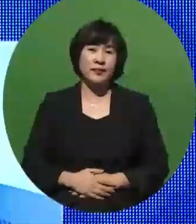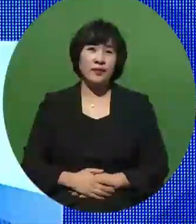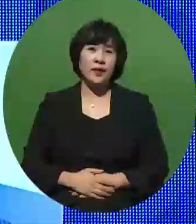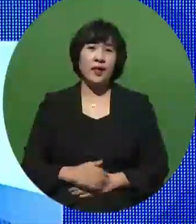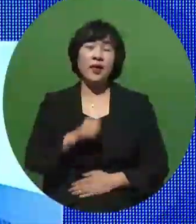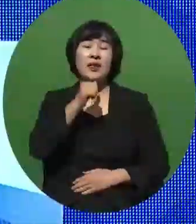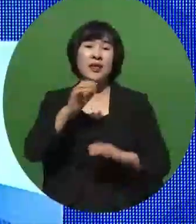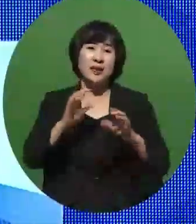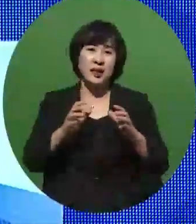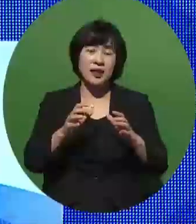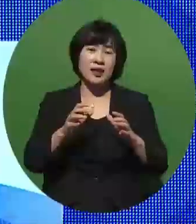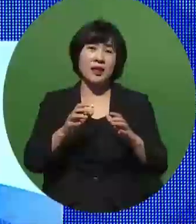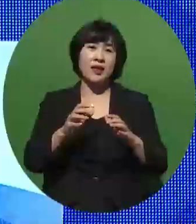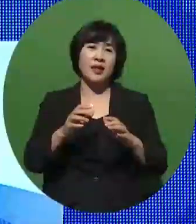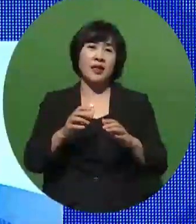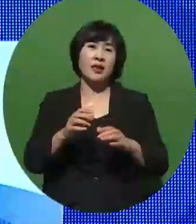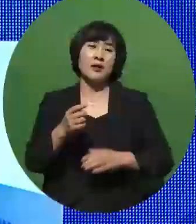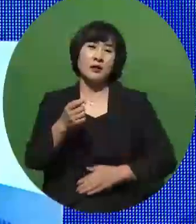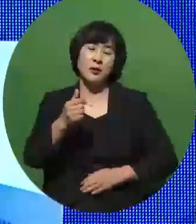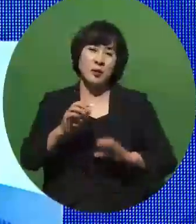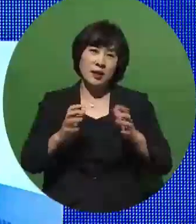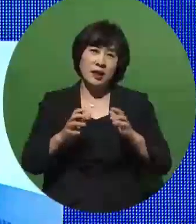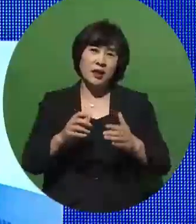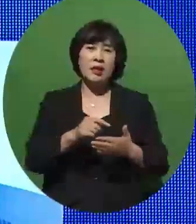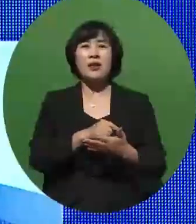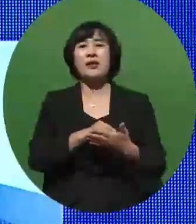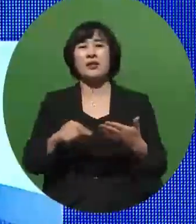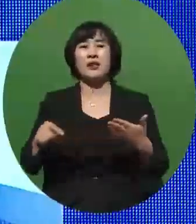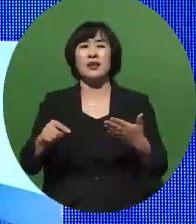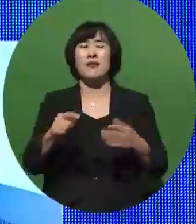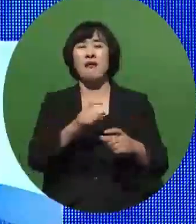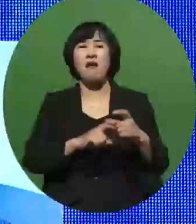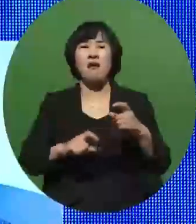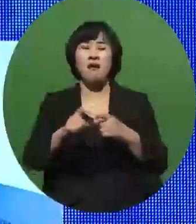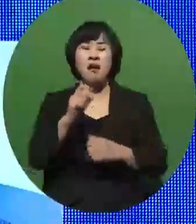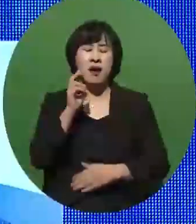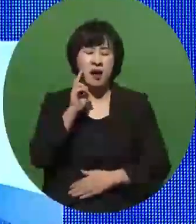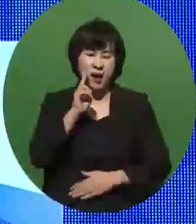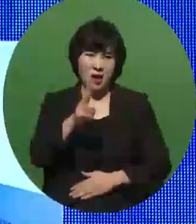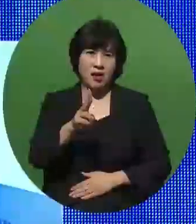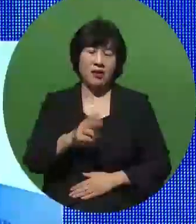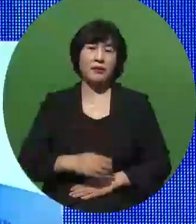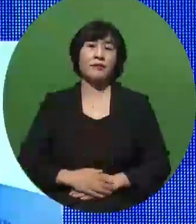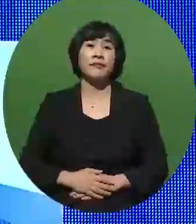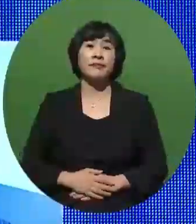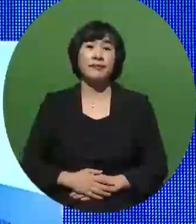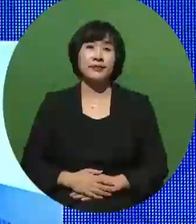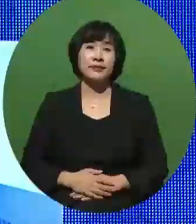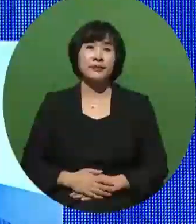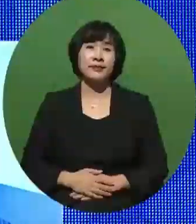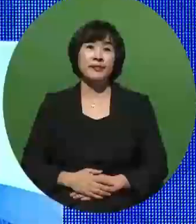the emerging new Cold War involving United States, China, and Russia are